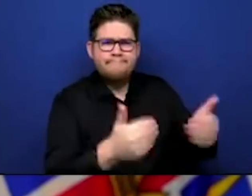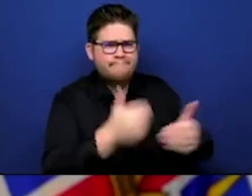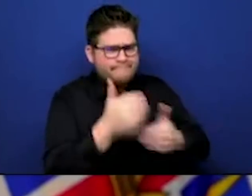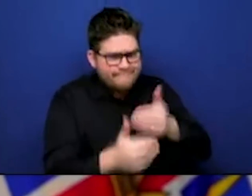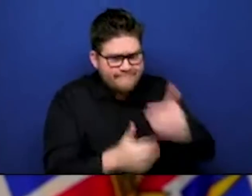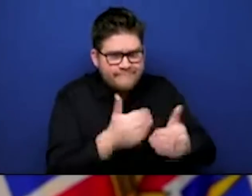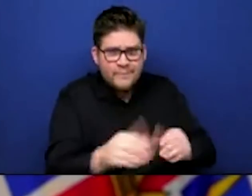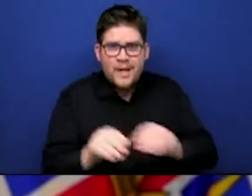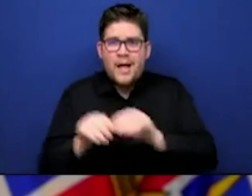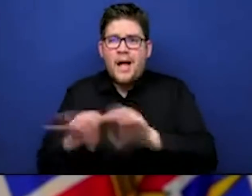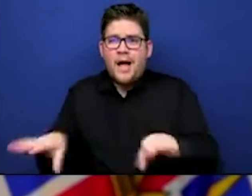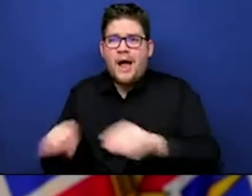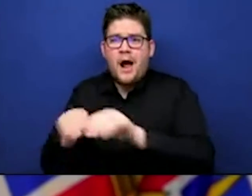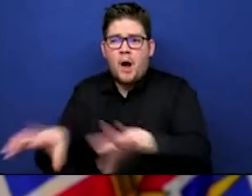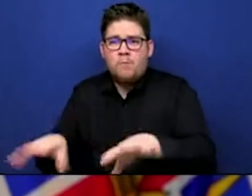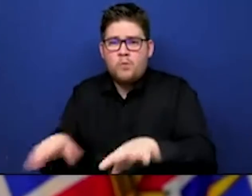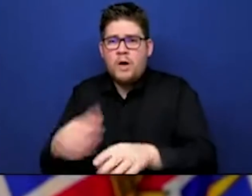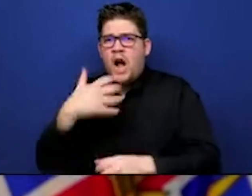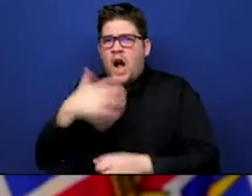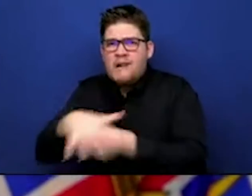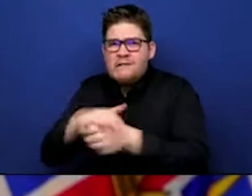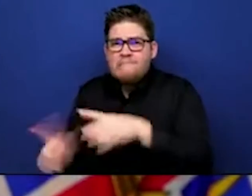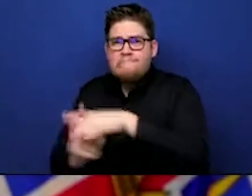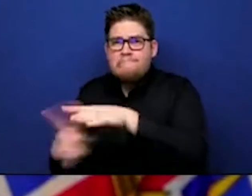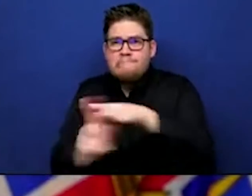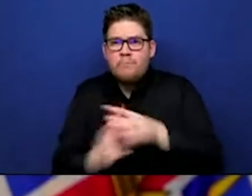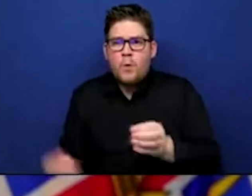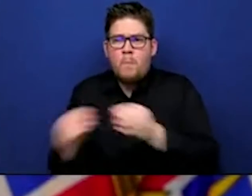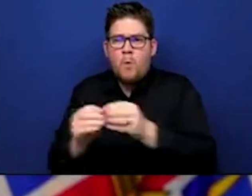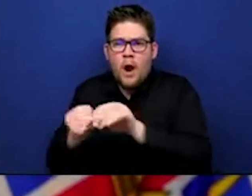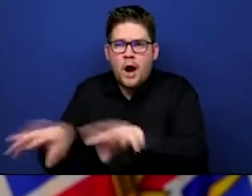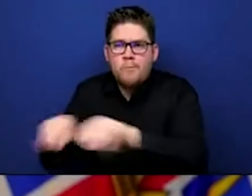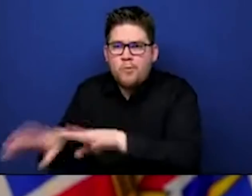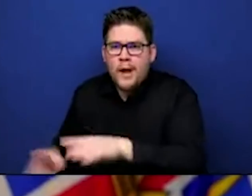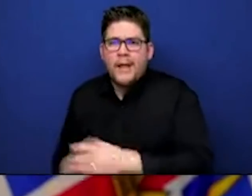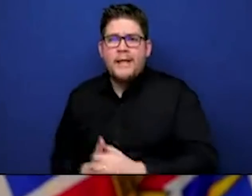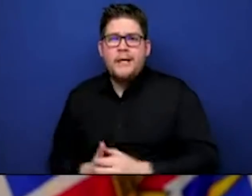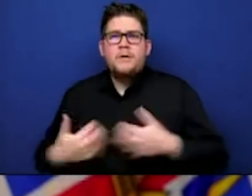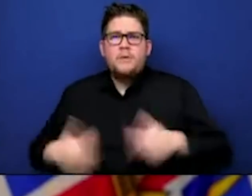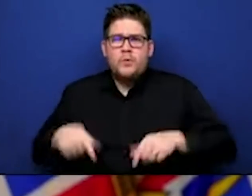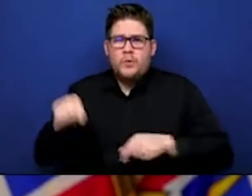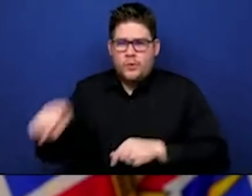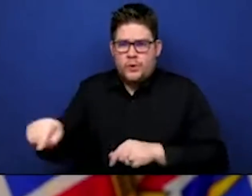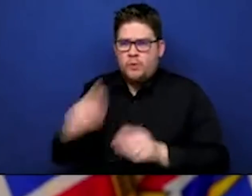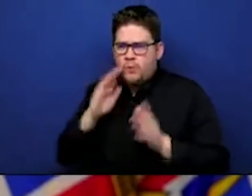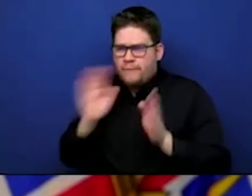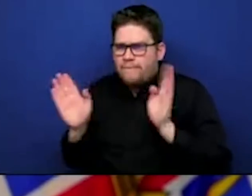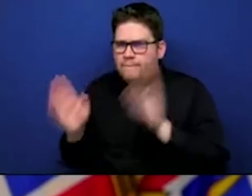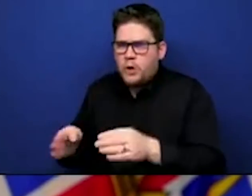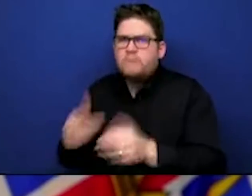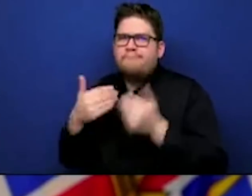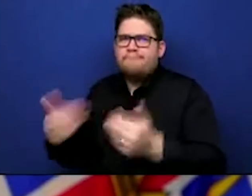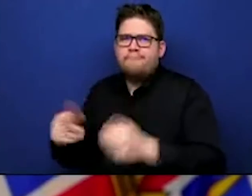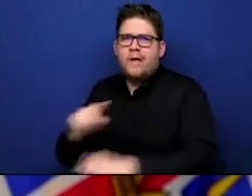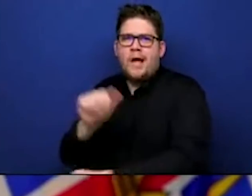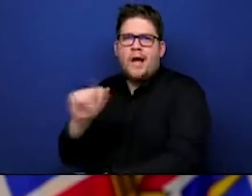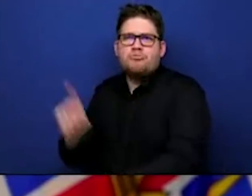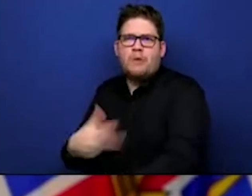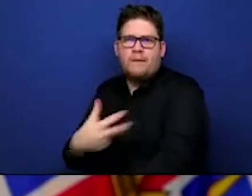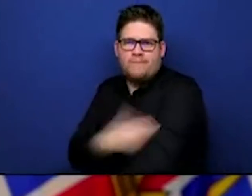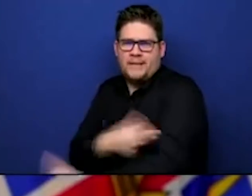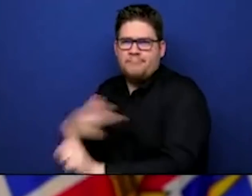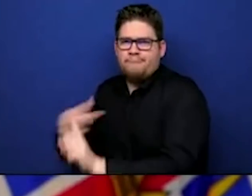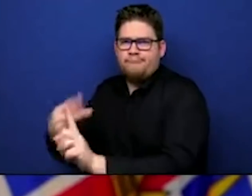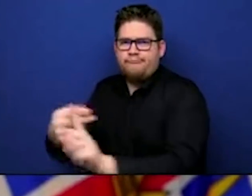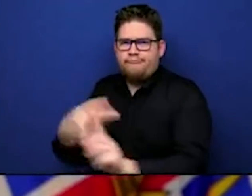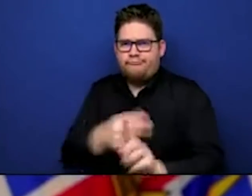so high-risk workplaces in the highest spread locations in our province. And that does continue, and we have ramped up that in the last